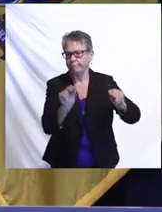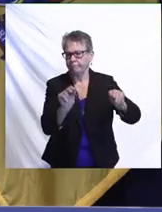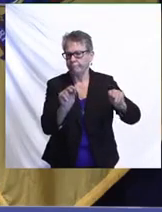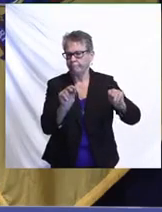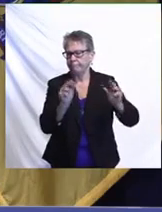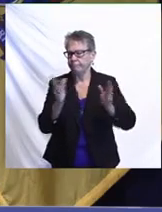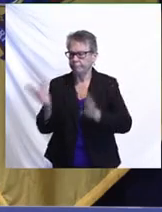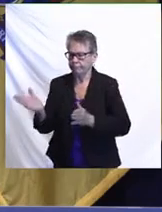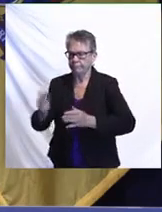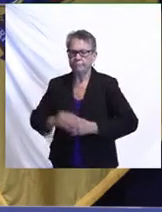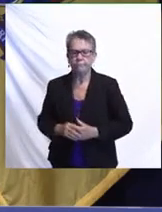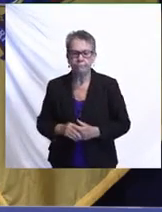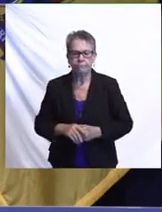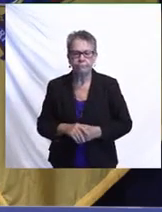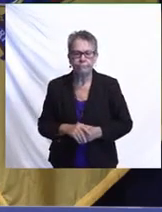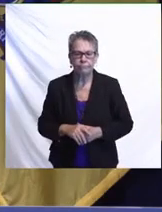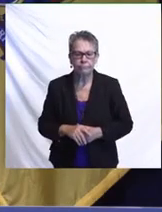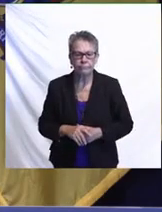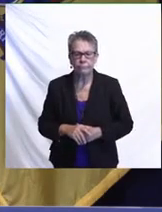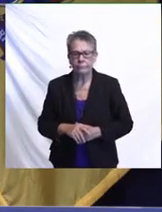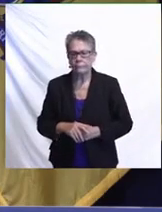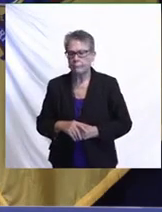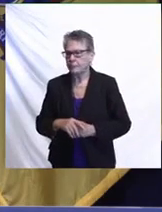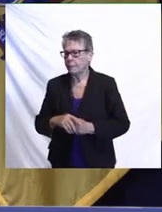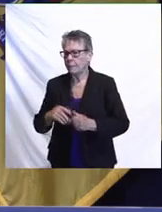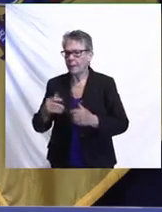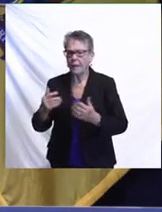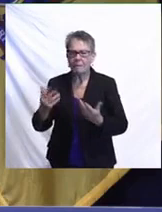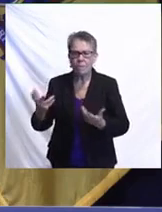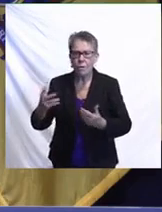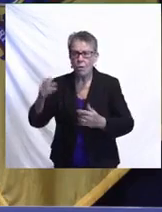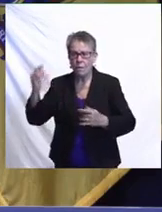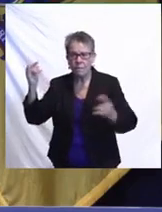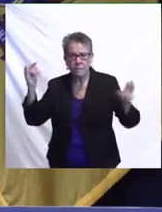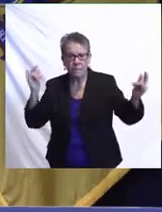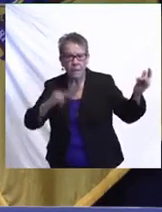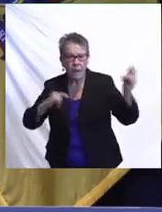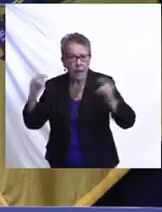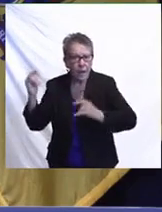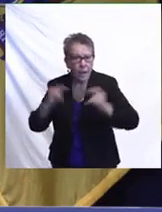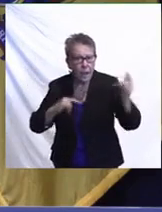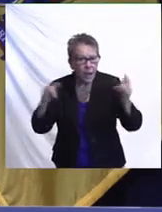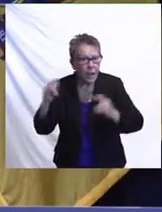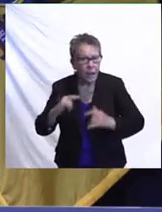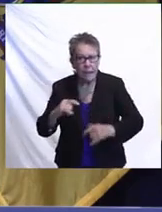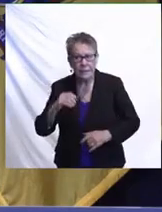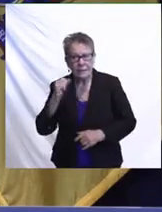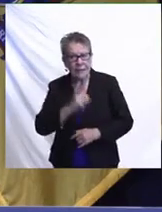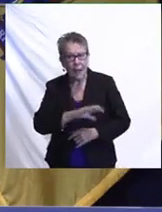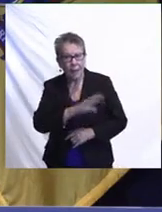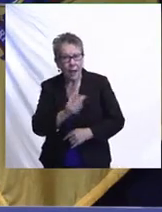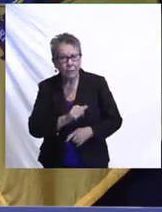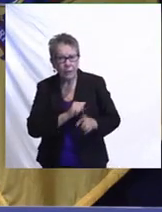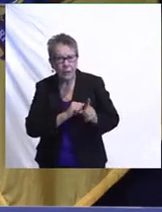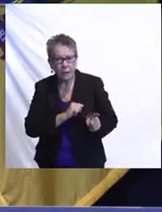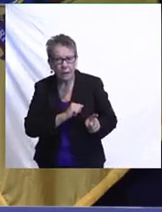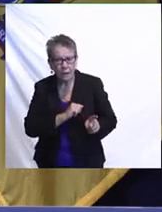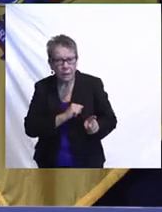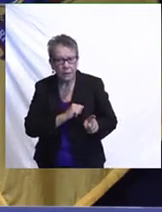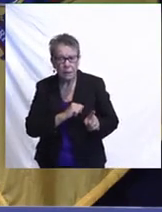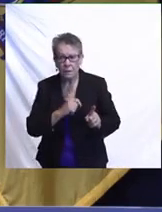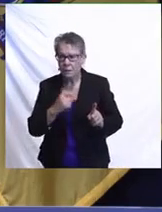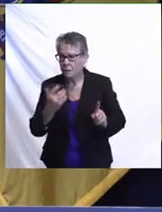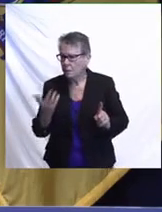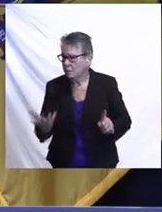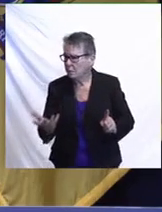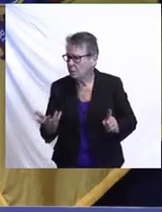come into, over the weekend, read reports about having flights come in from South Africa, folks test positive for this new variant. Is that a cause for